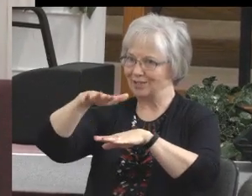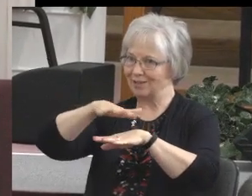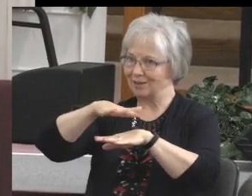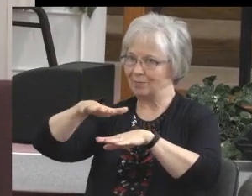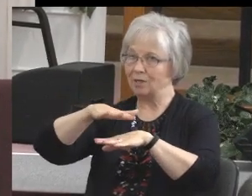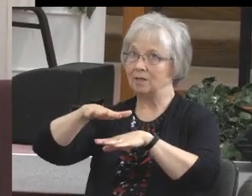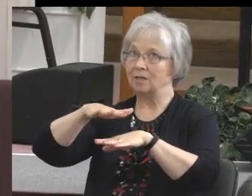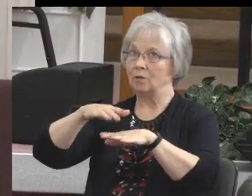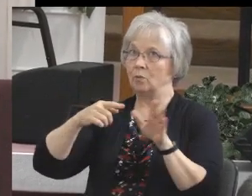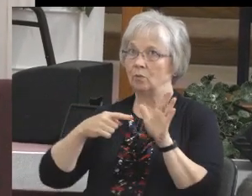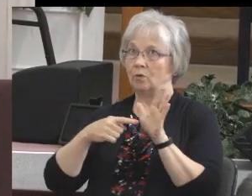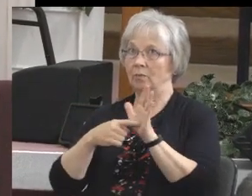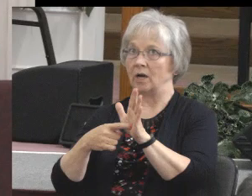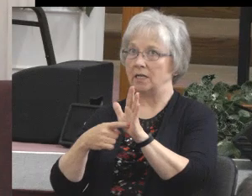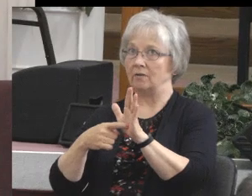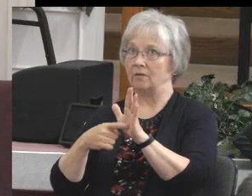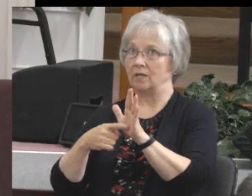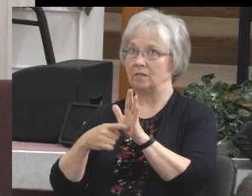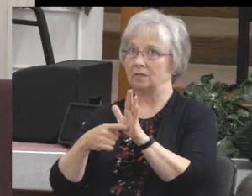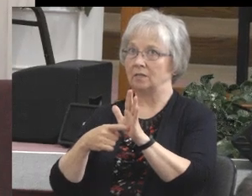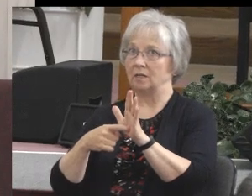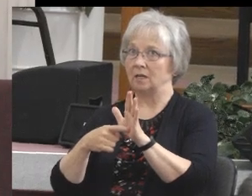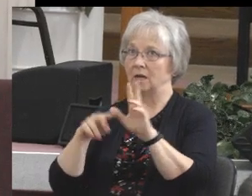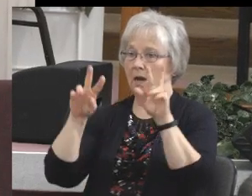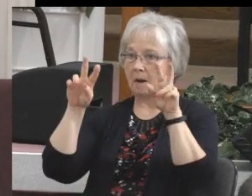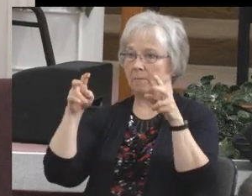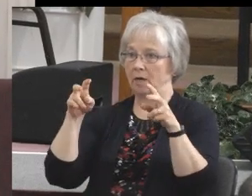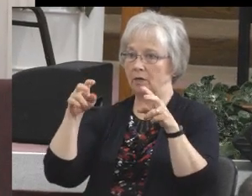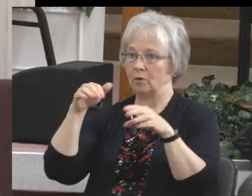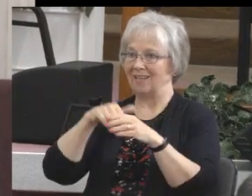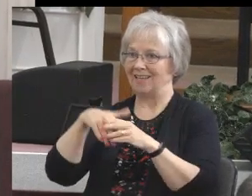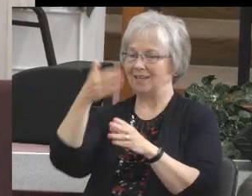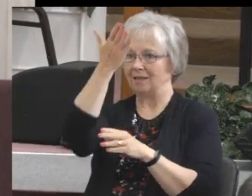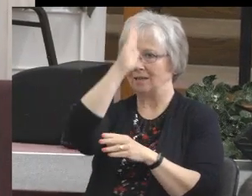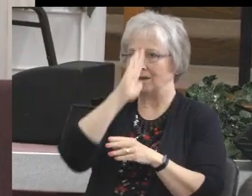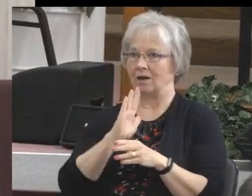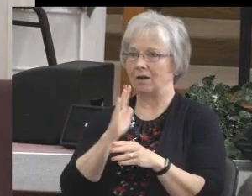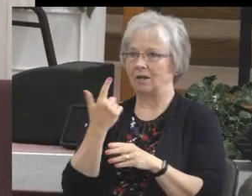motto, "In God we trust."